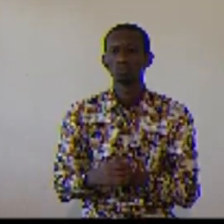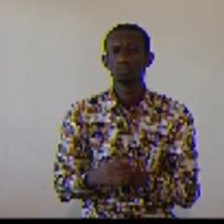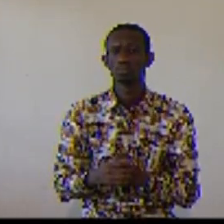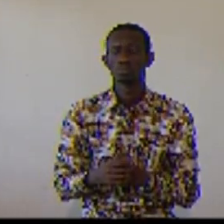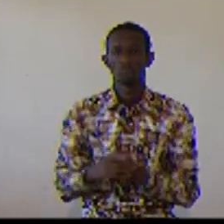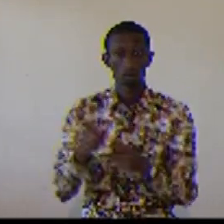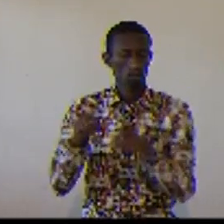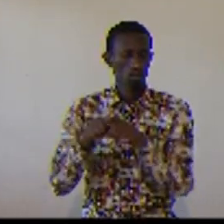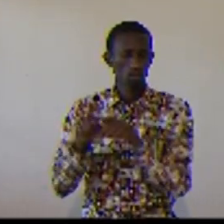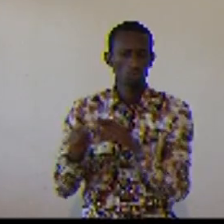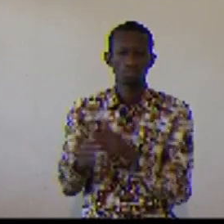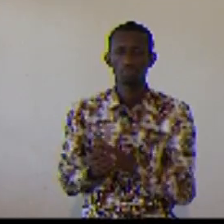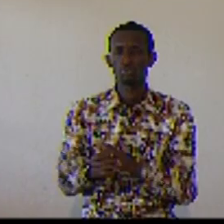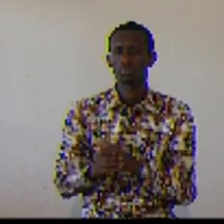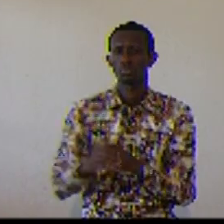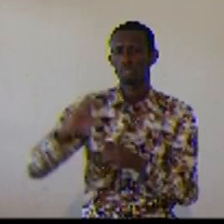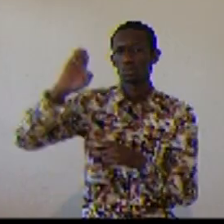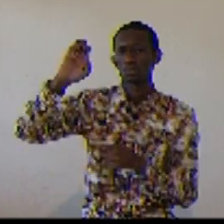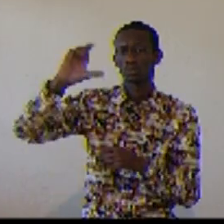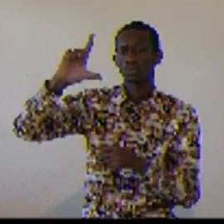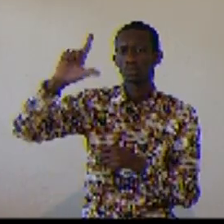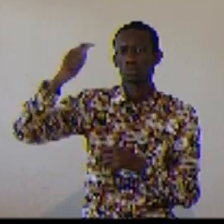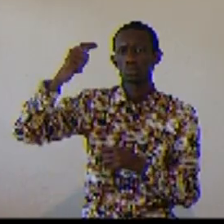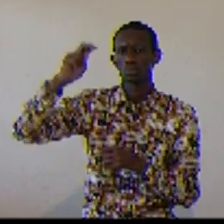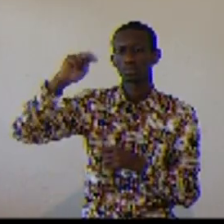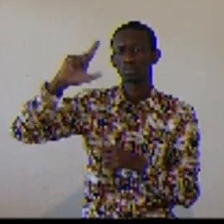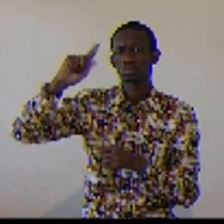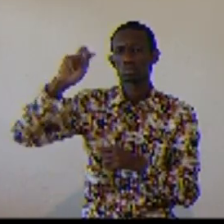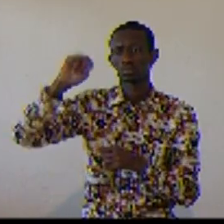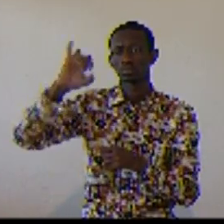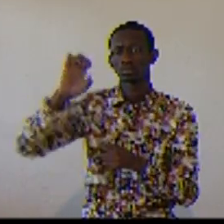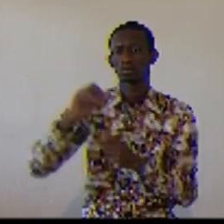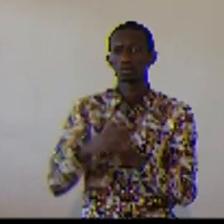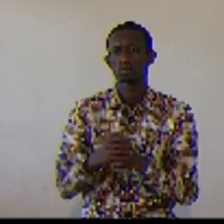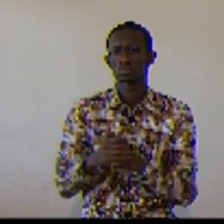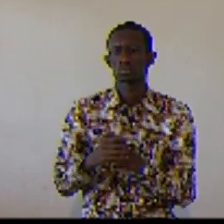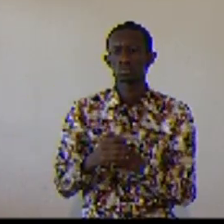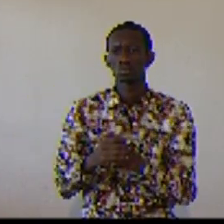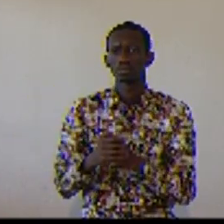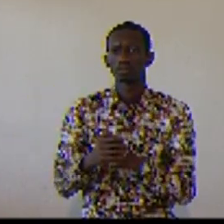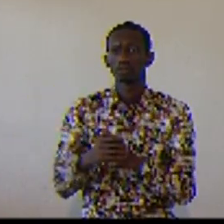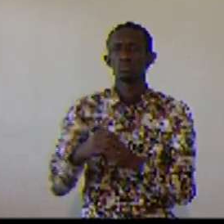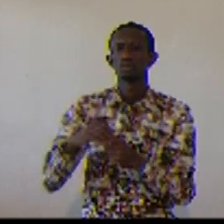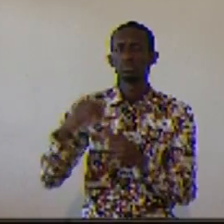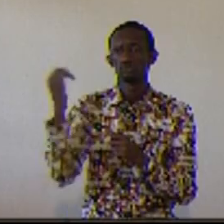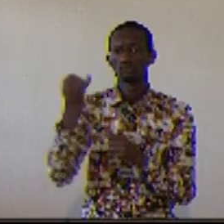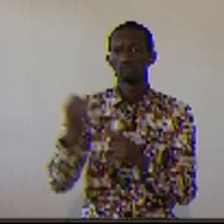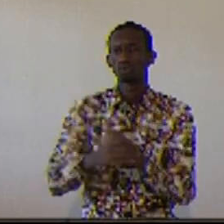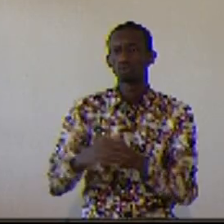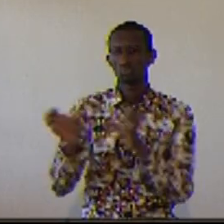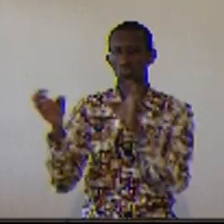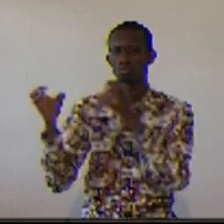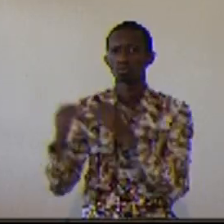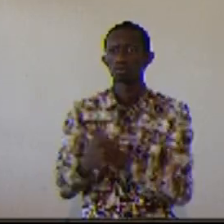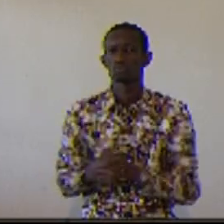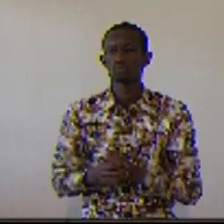Likewise, electron withdrawing groups those are electron donating. These are electron